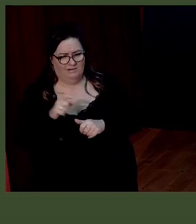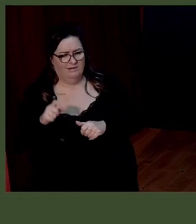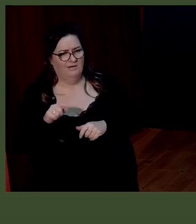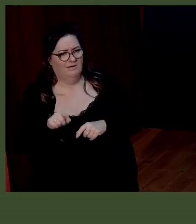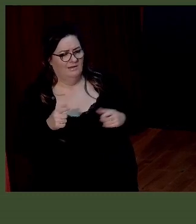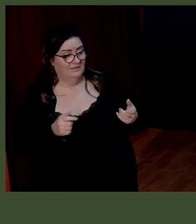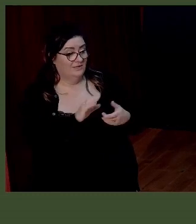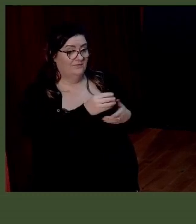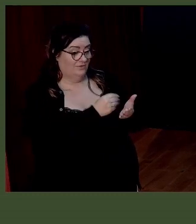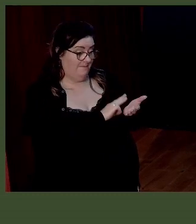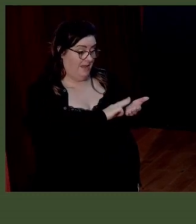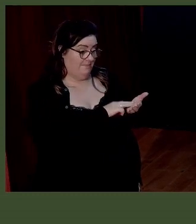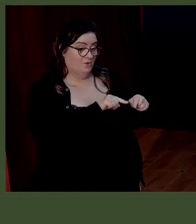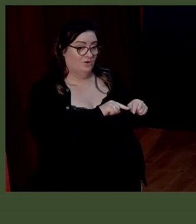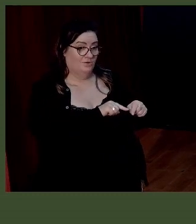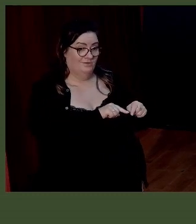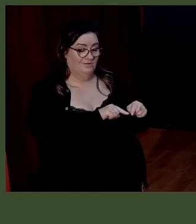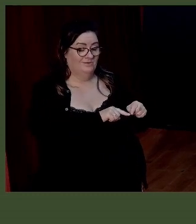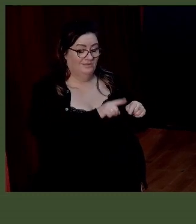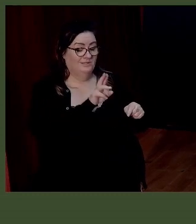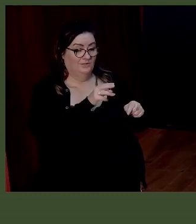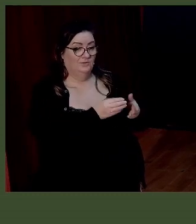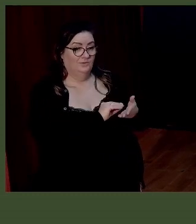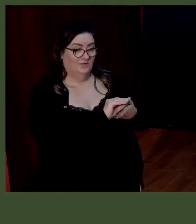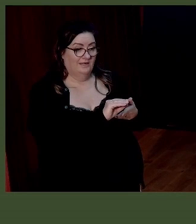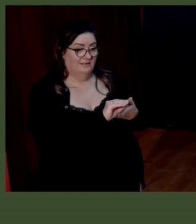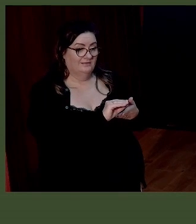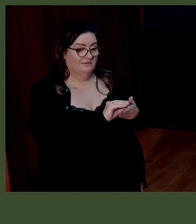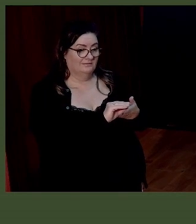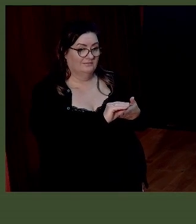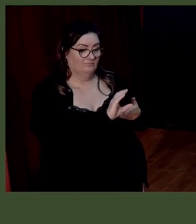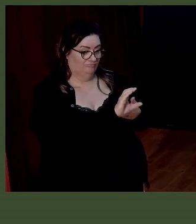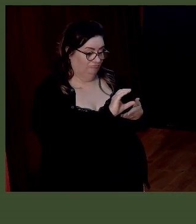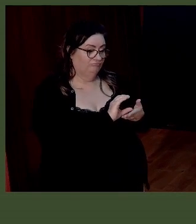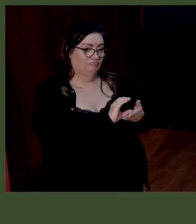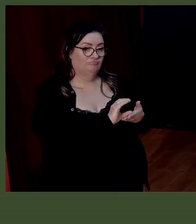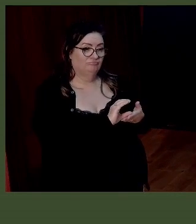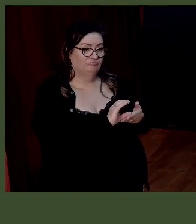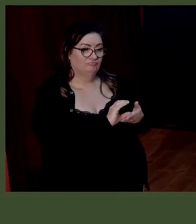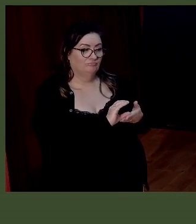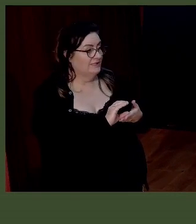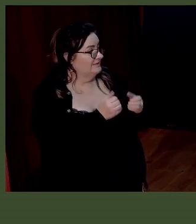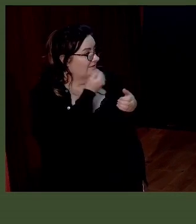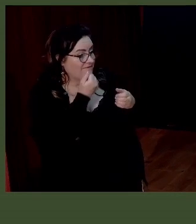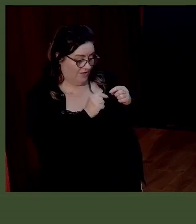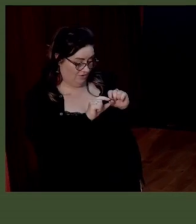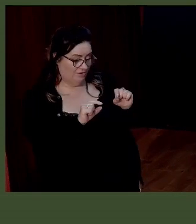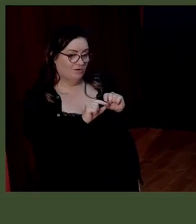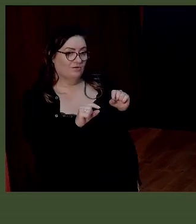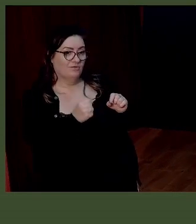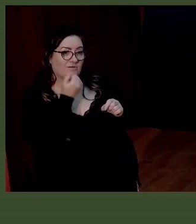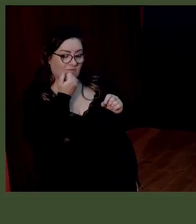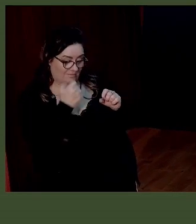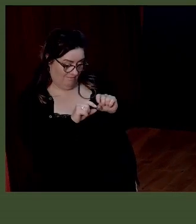you are a member of a utility society, you get an enhanced level of grant. The figure at the bottom, the figures